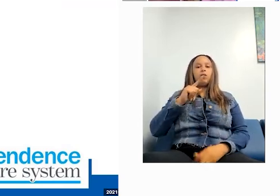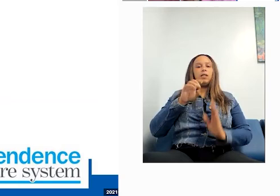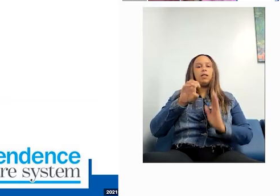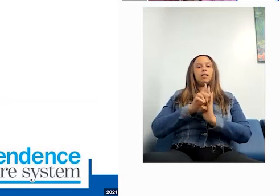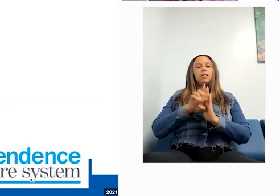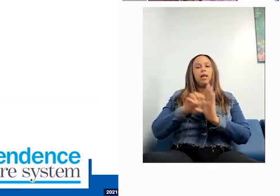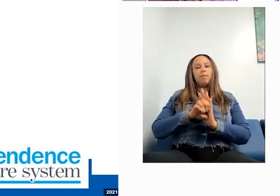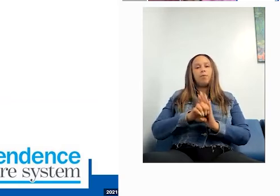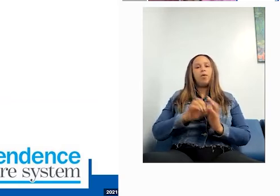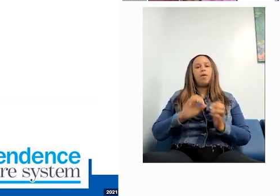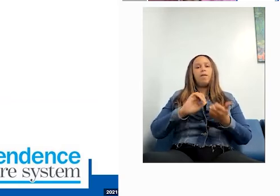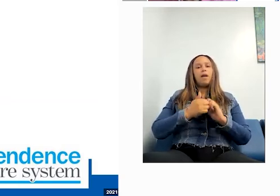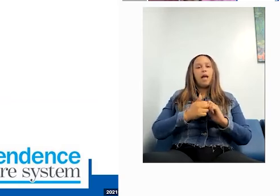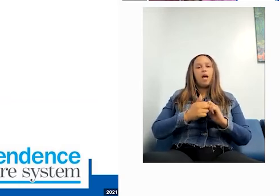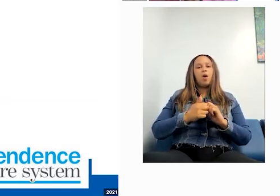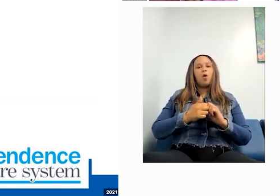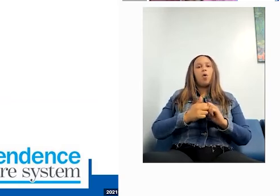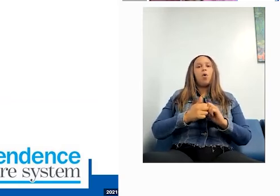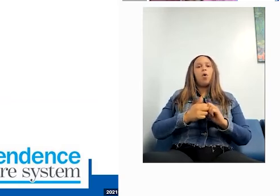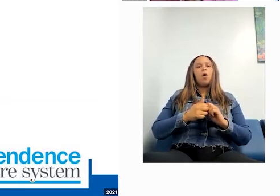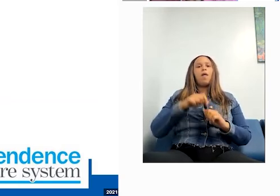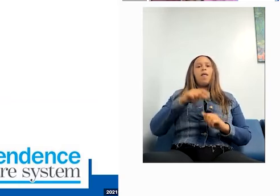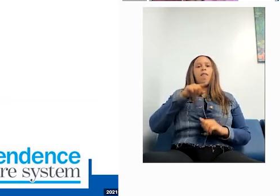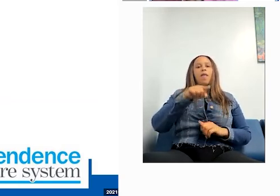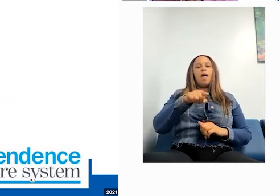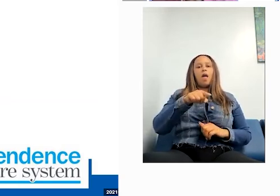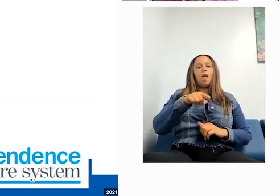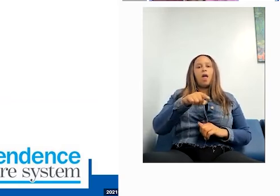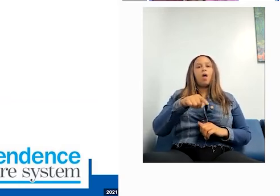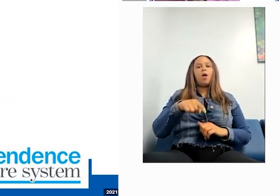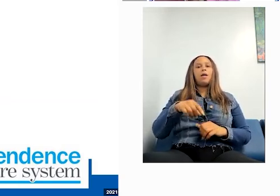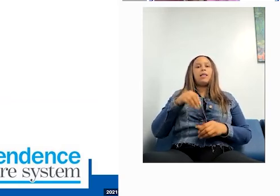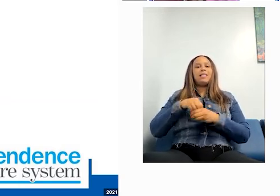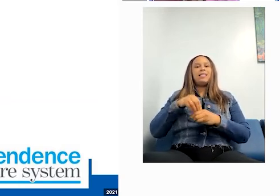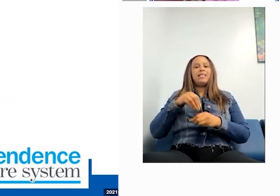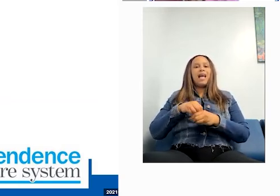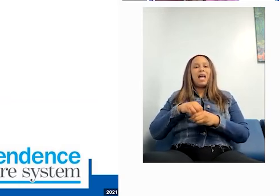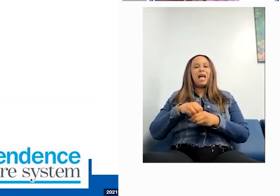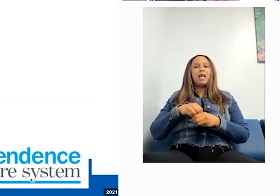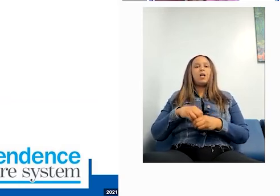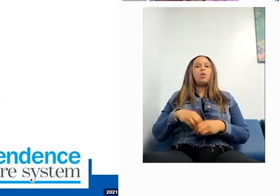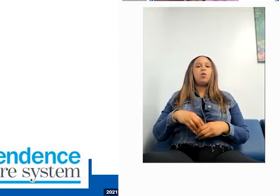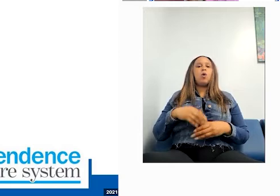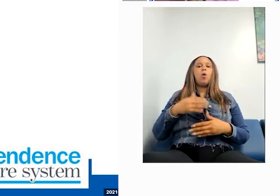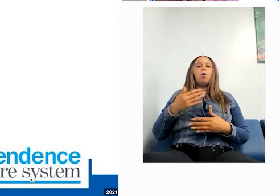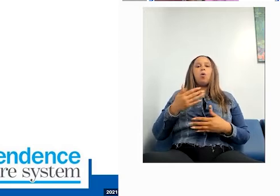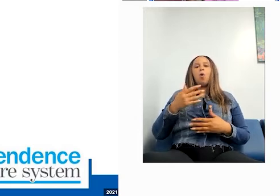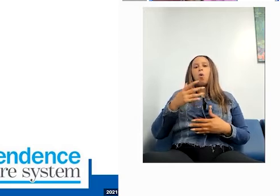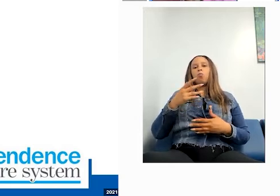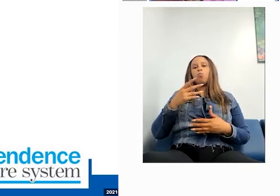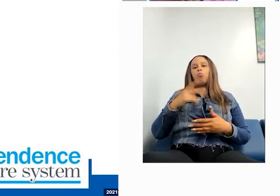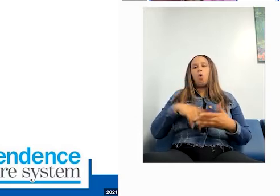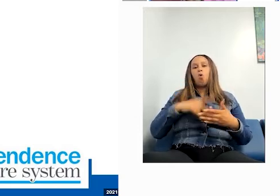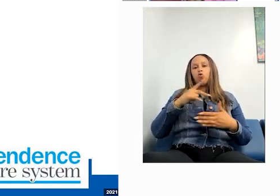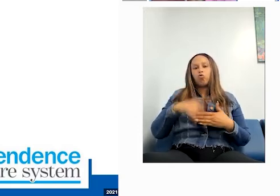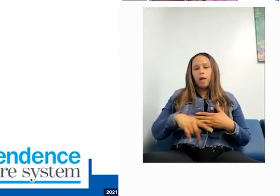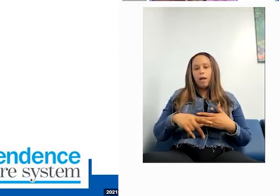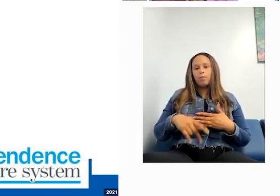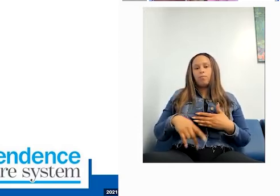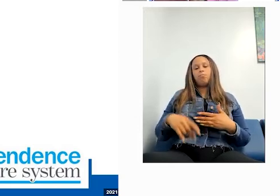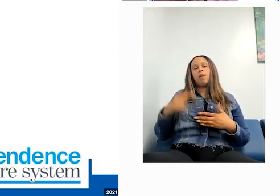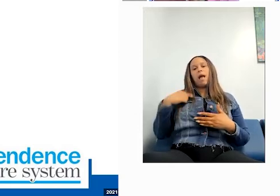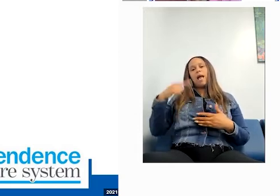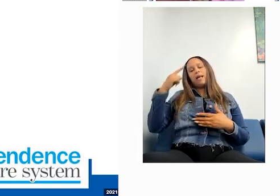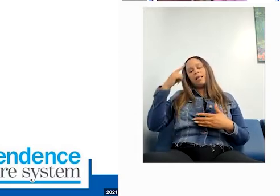how programming can make the difference between what I would think is a satisfying